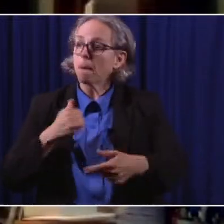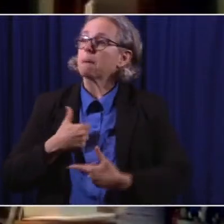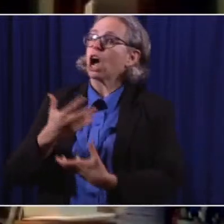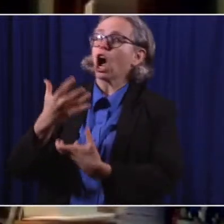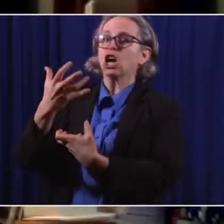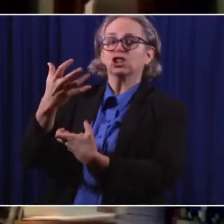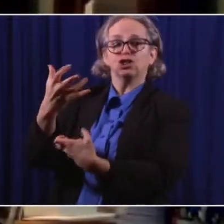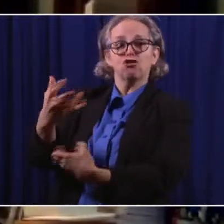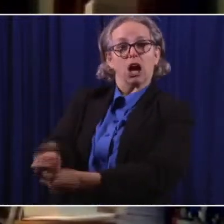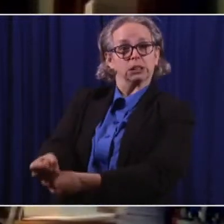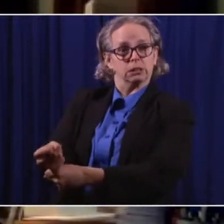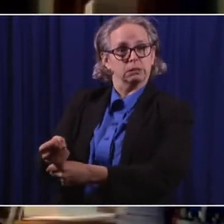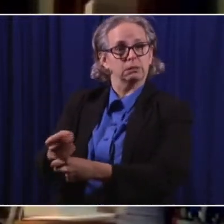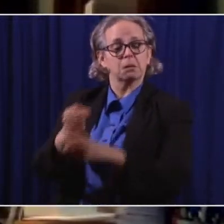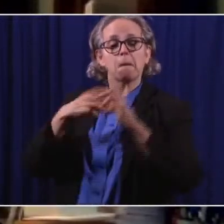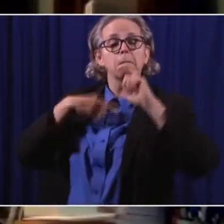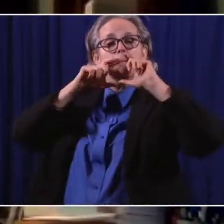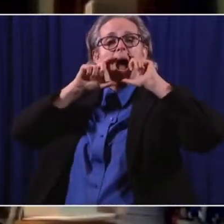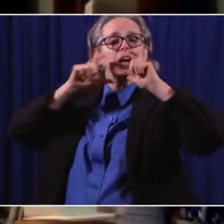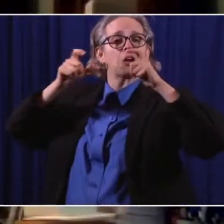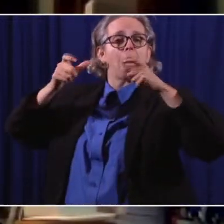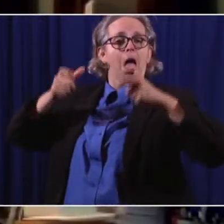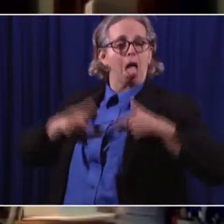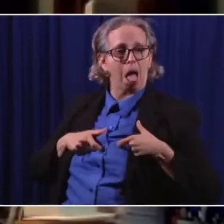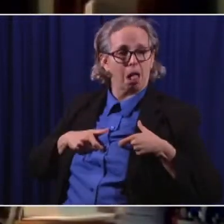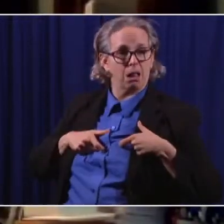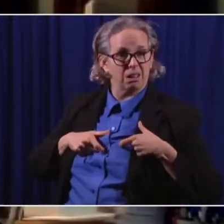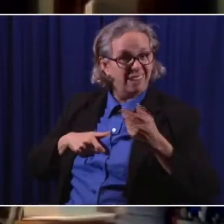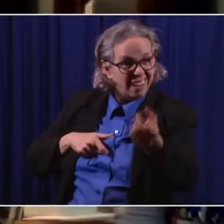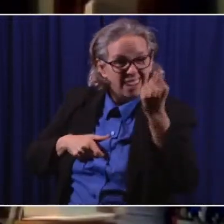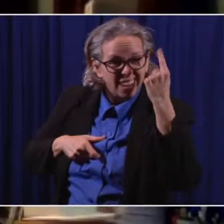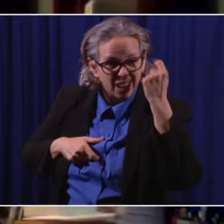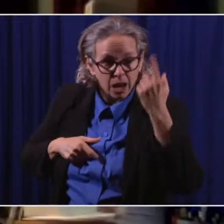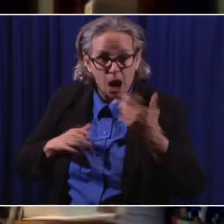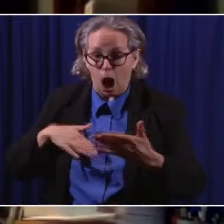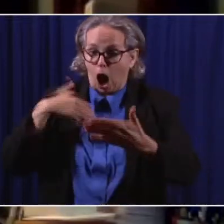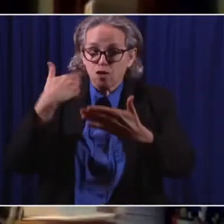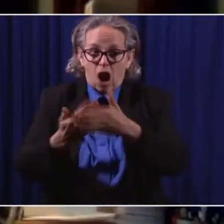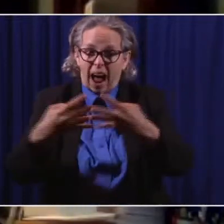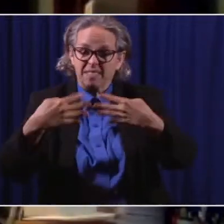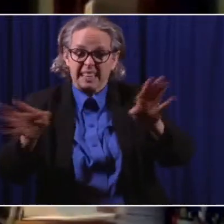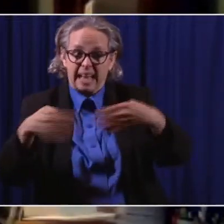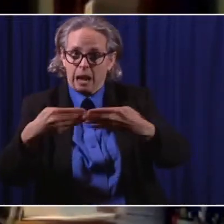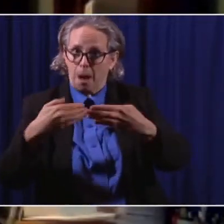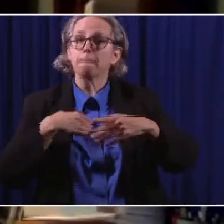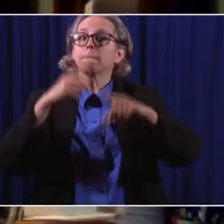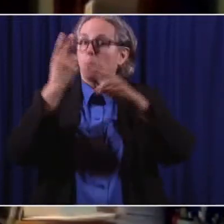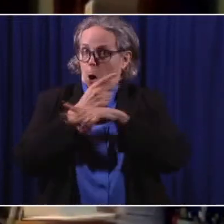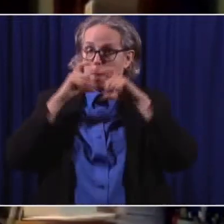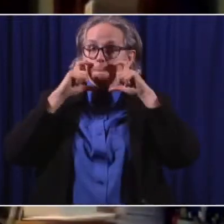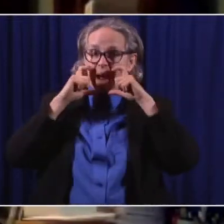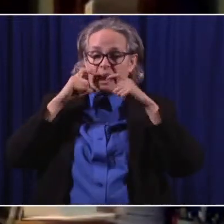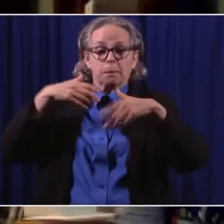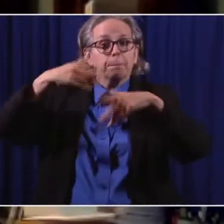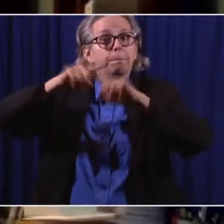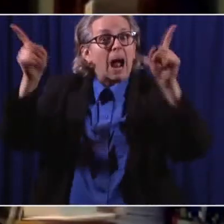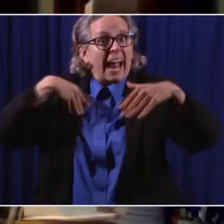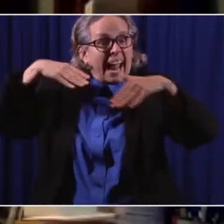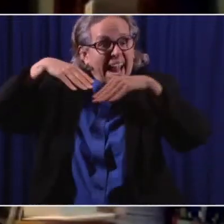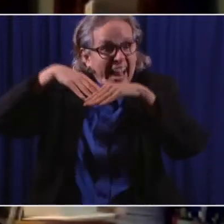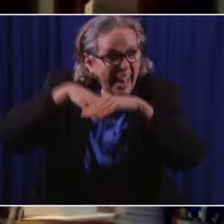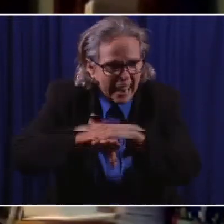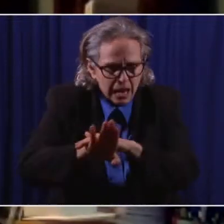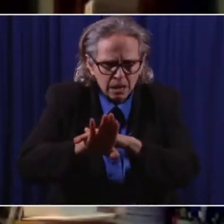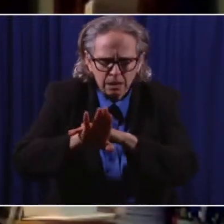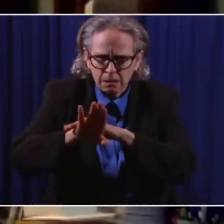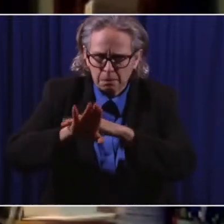When I get to the gates of the White House, I had my mask on. When I walked through the gates and found out that I had tested negative at the White House